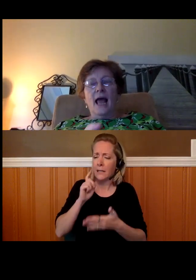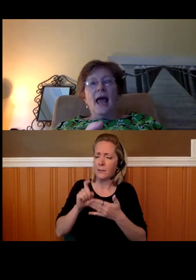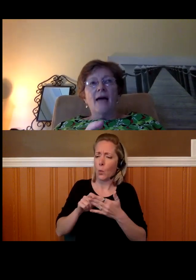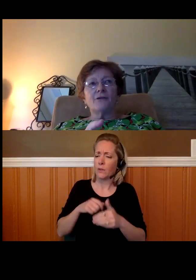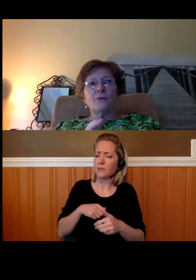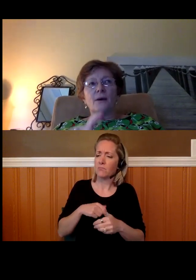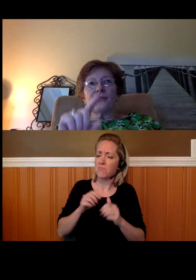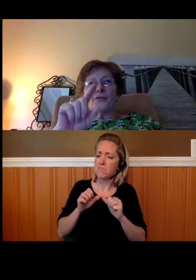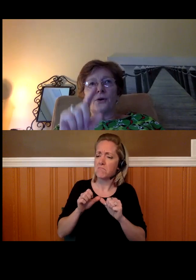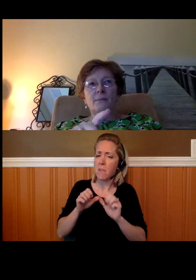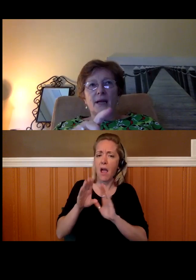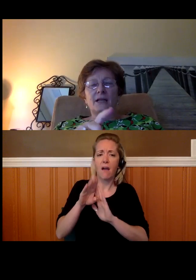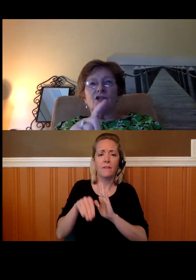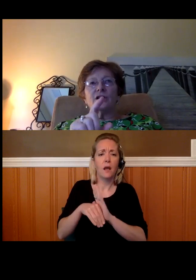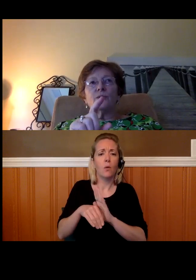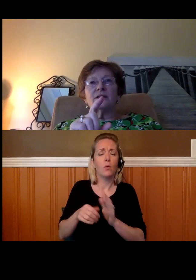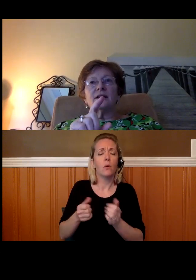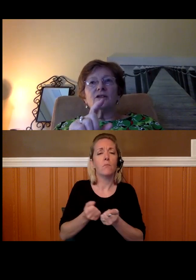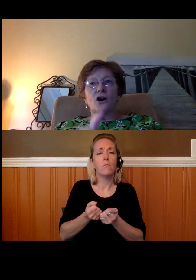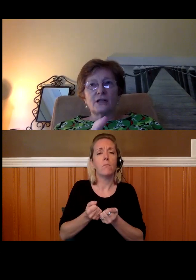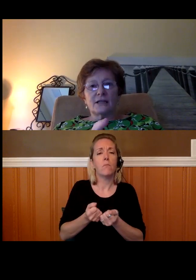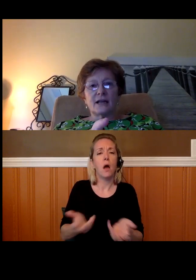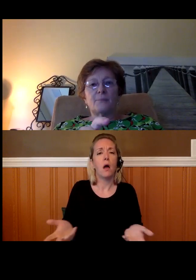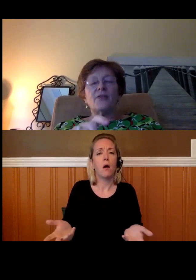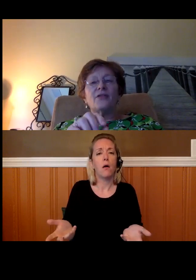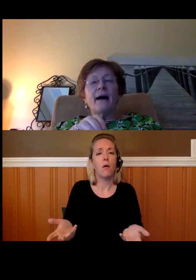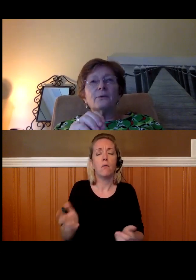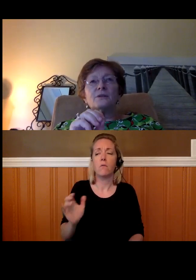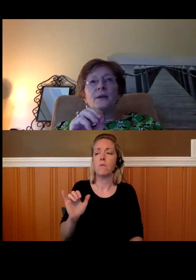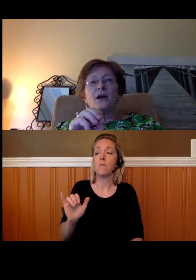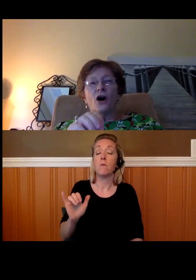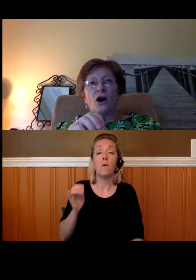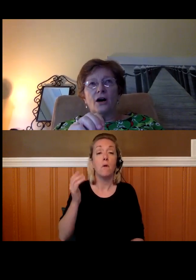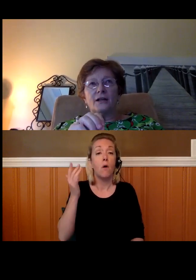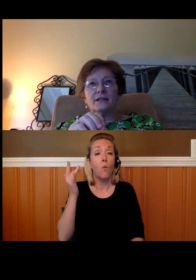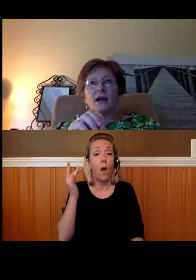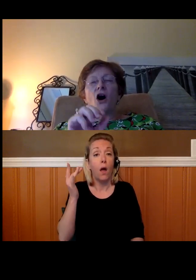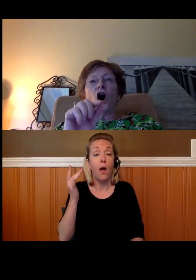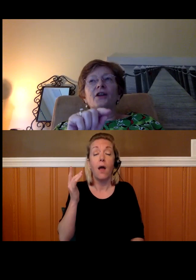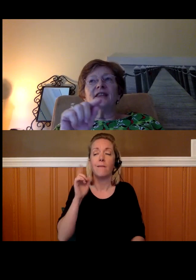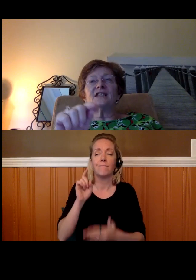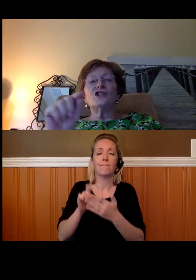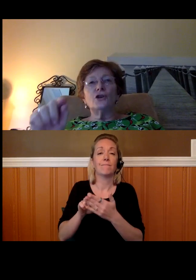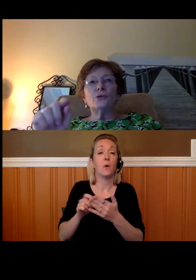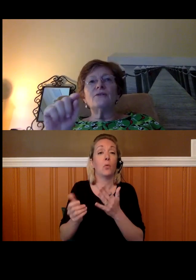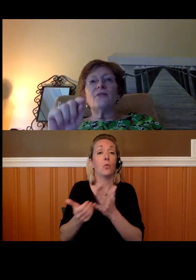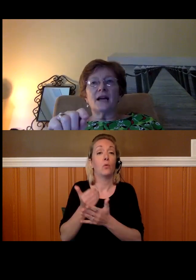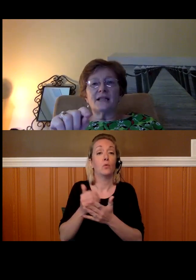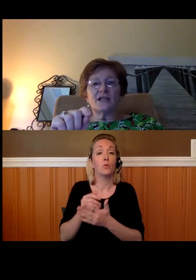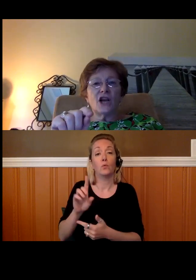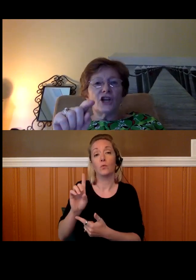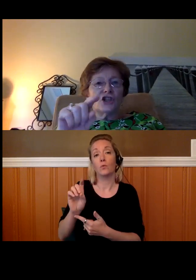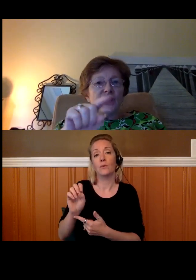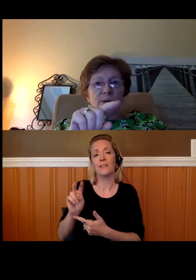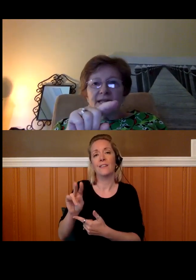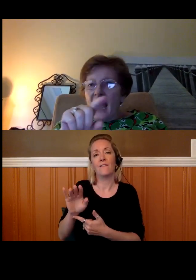30 minutes, she was exhausted, but that was because on this new device, she was having